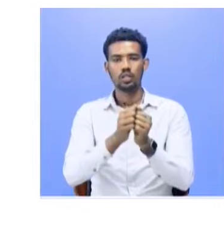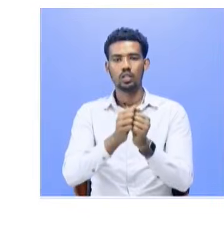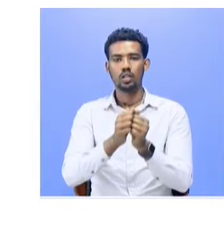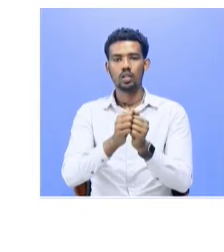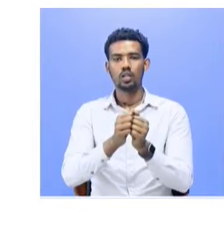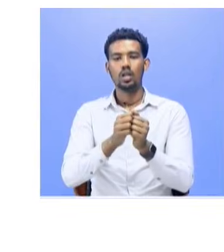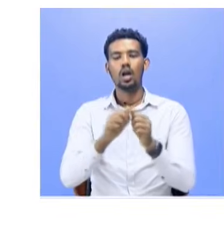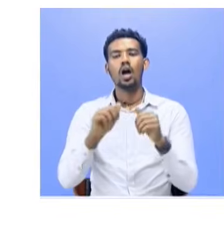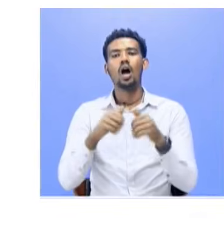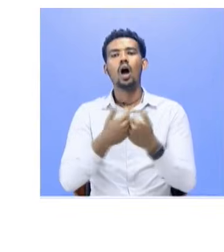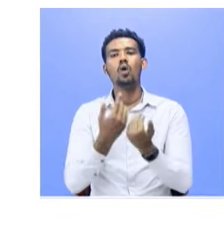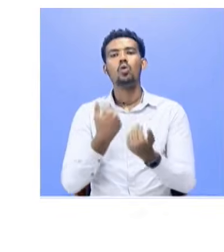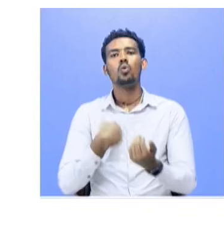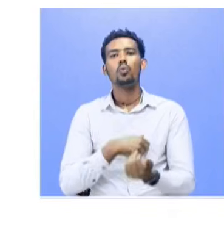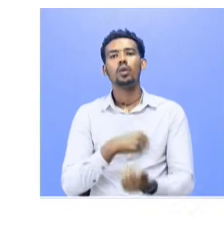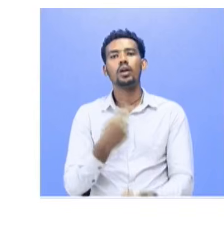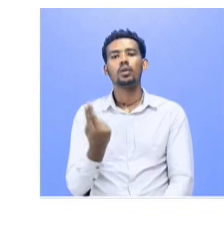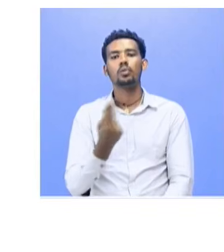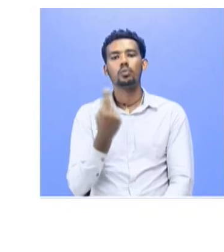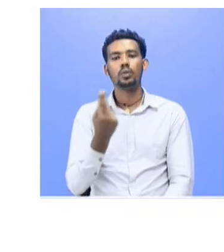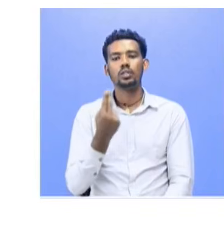also.